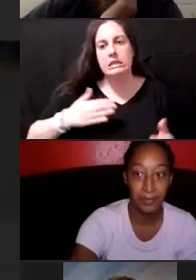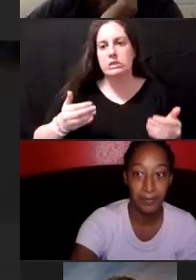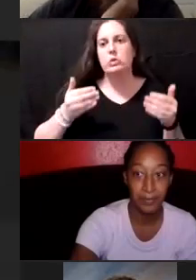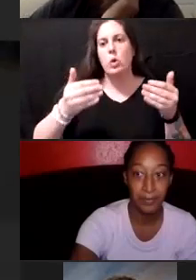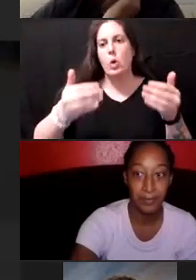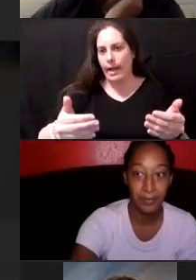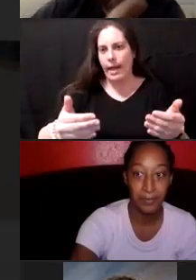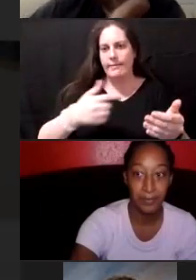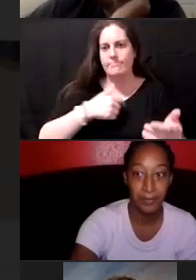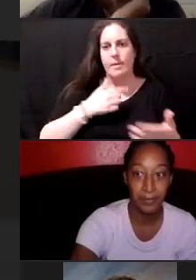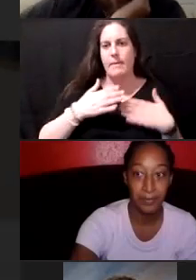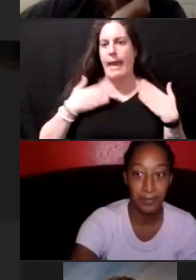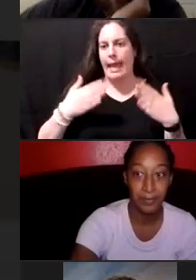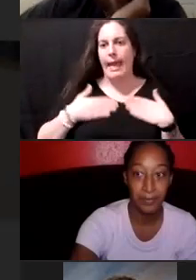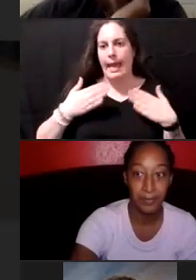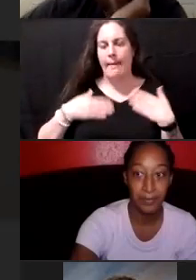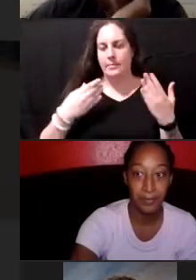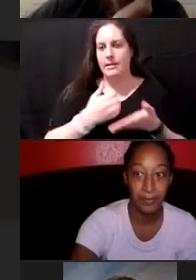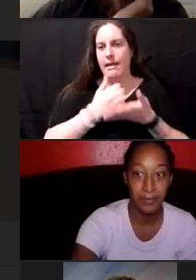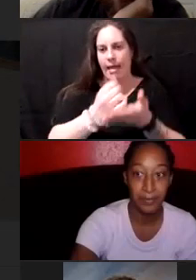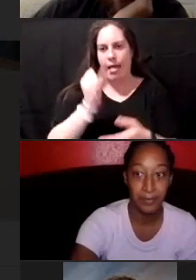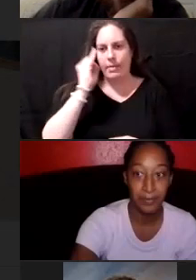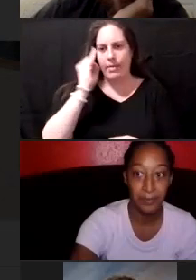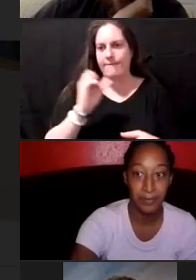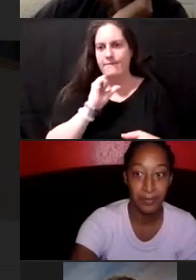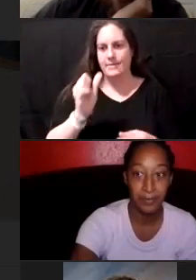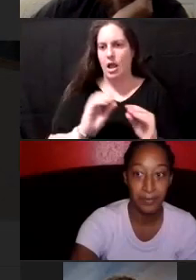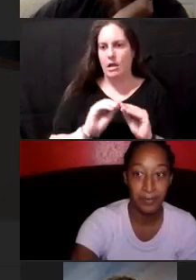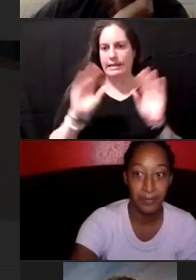to address any question that you might have.